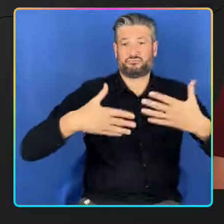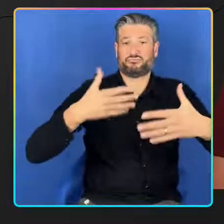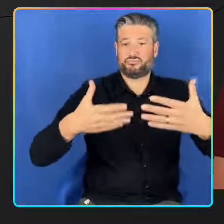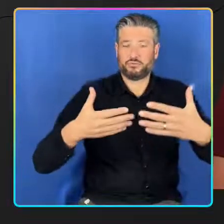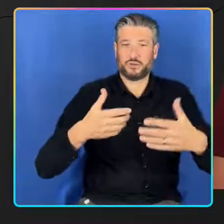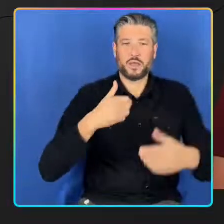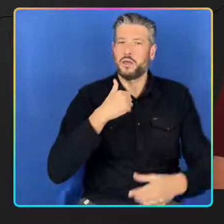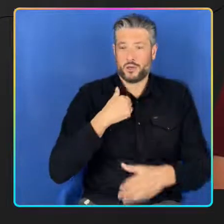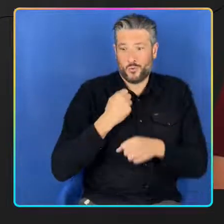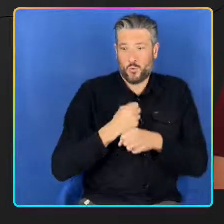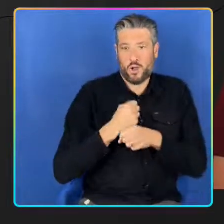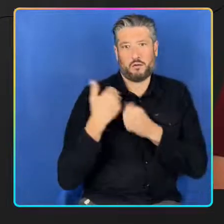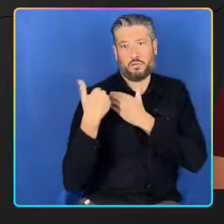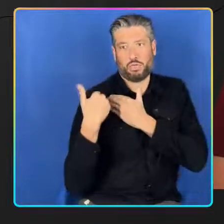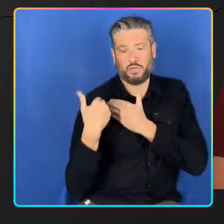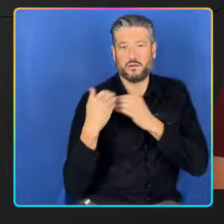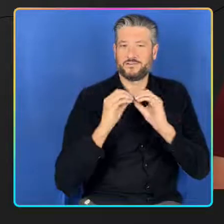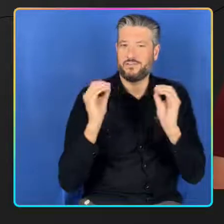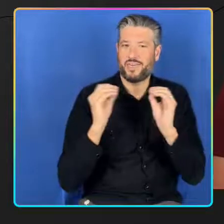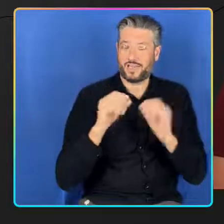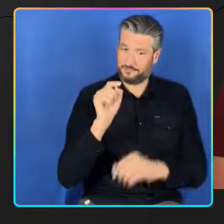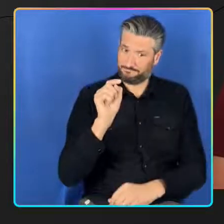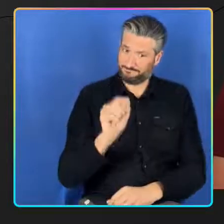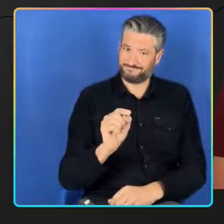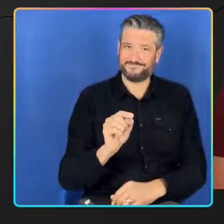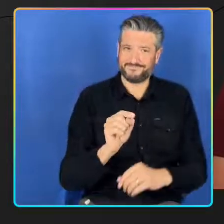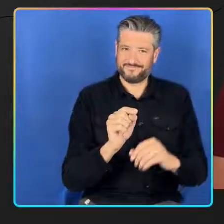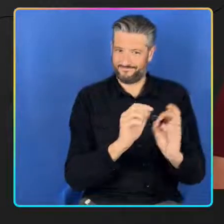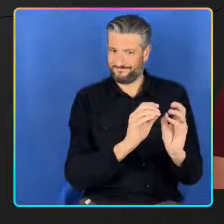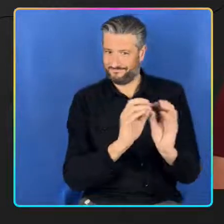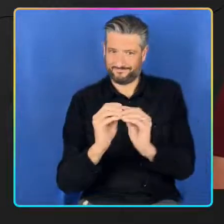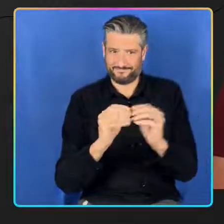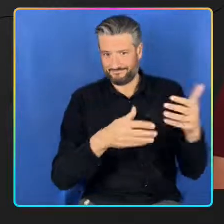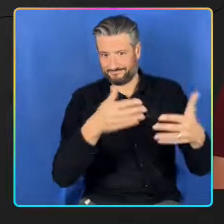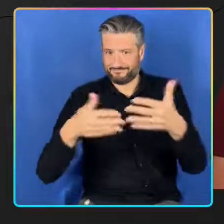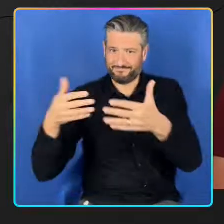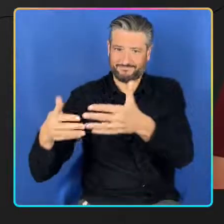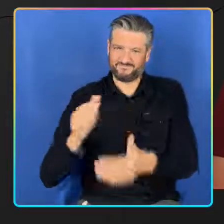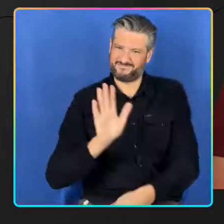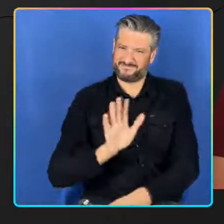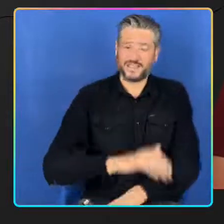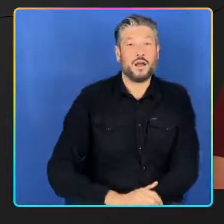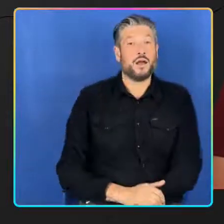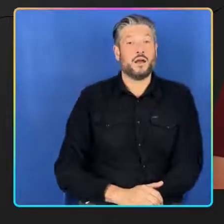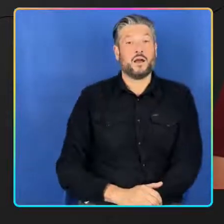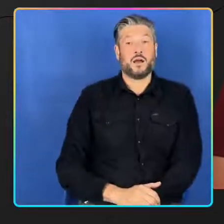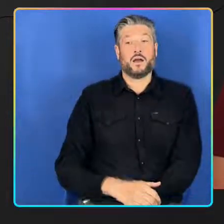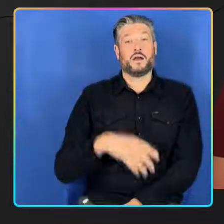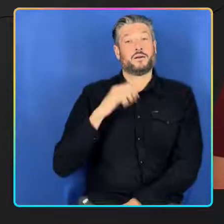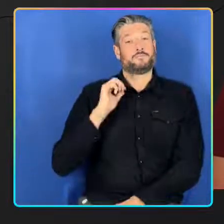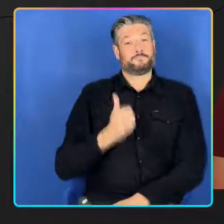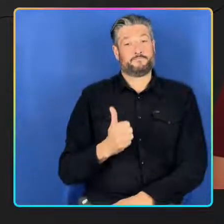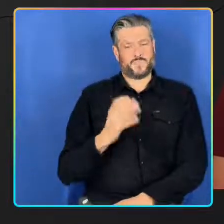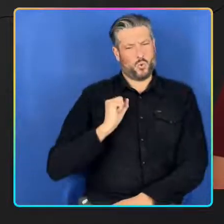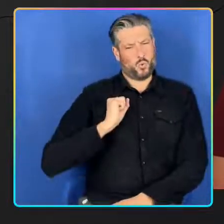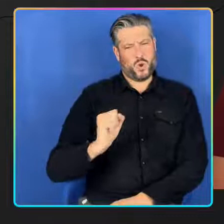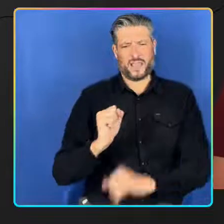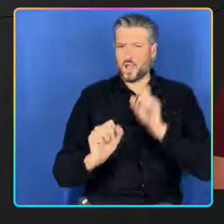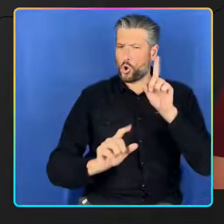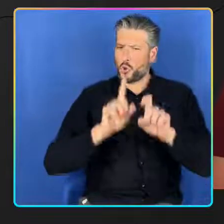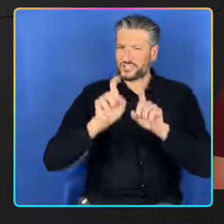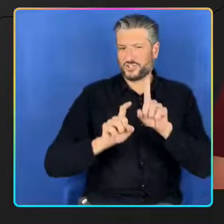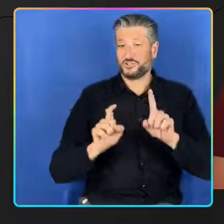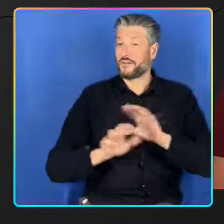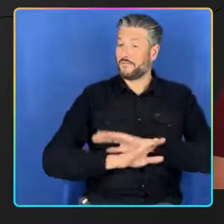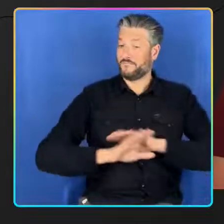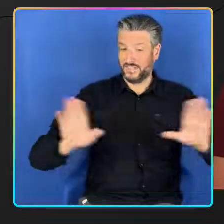that. And that is actually the end of our quickfire round. So thank you, Matthew, for taking on the quickfire round. And